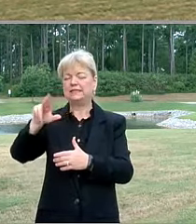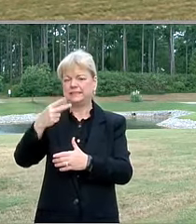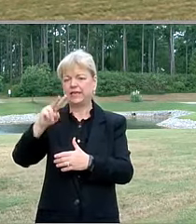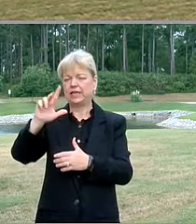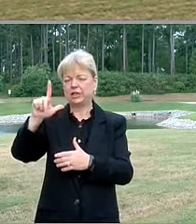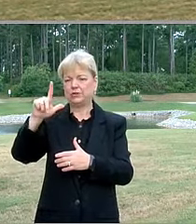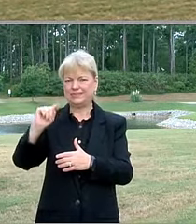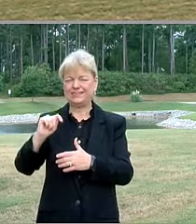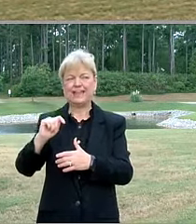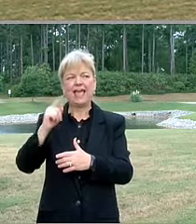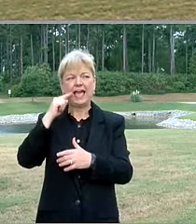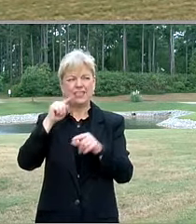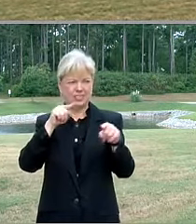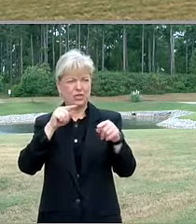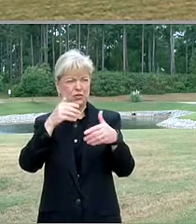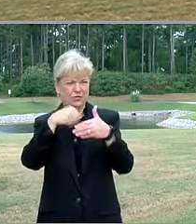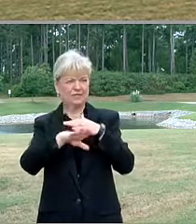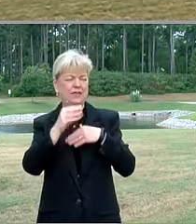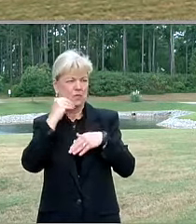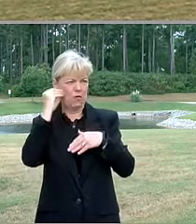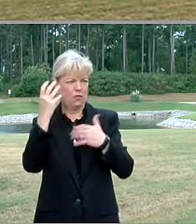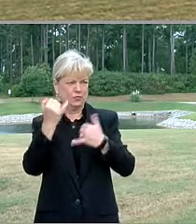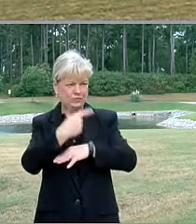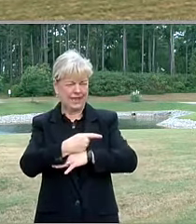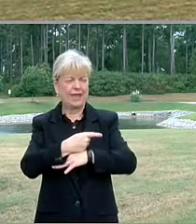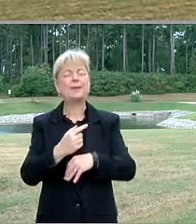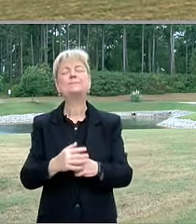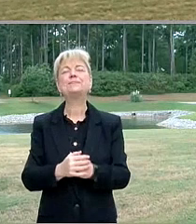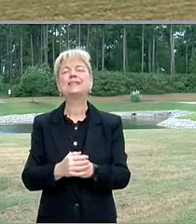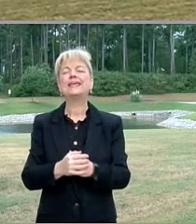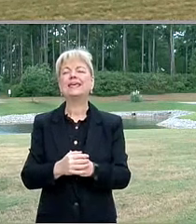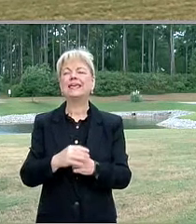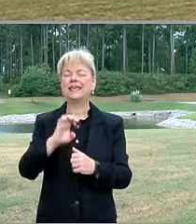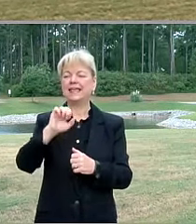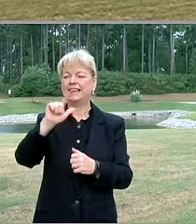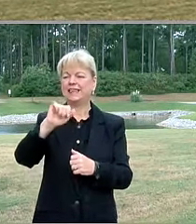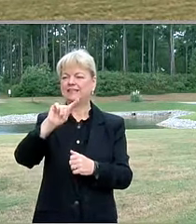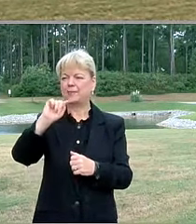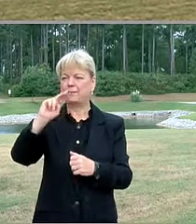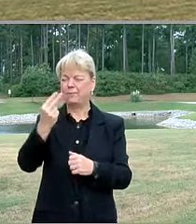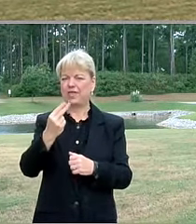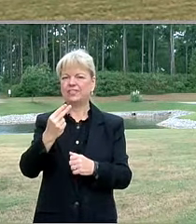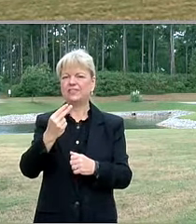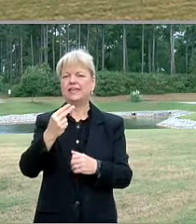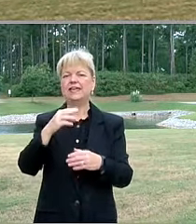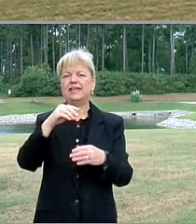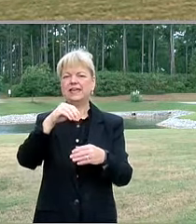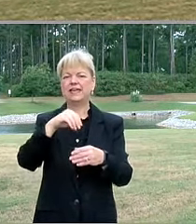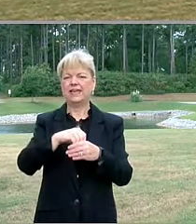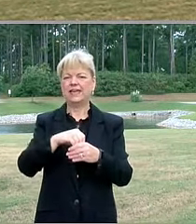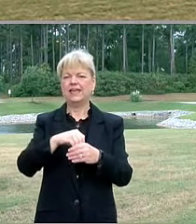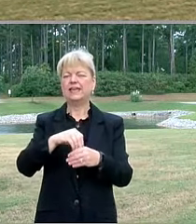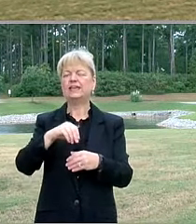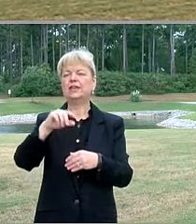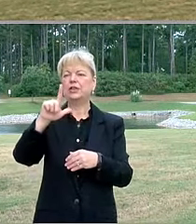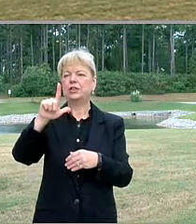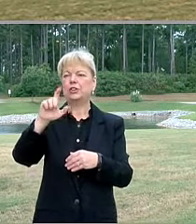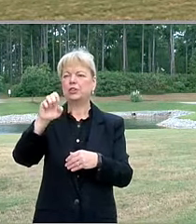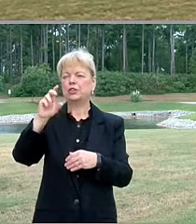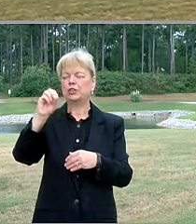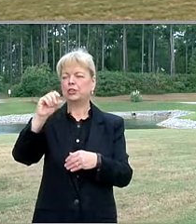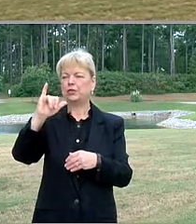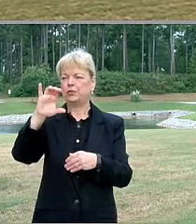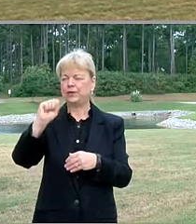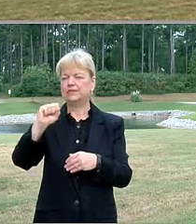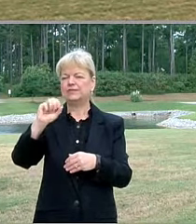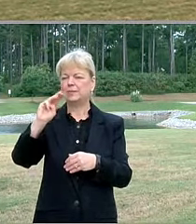think you slid into home this morning, arriving here. Elizabeth is an engineer officer stationed at Joint Base Lewis-McChord, and Matt